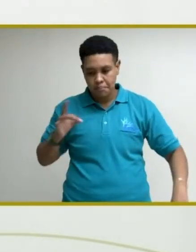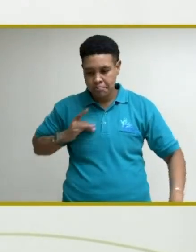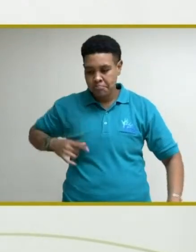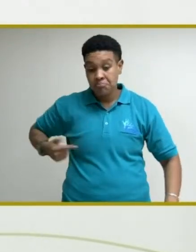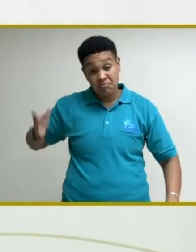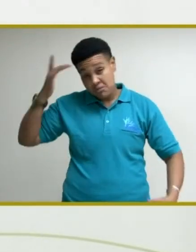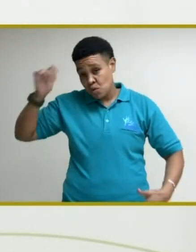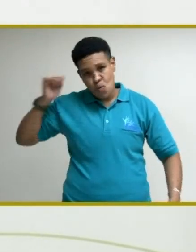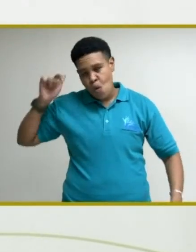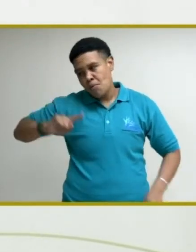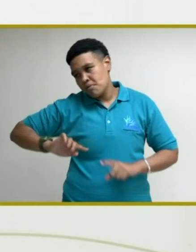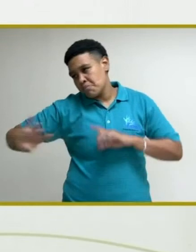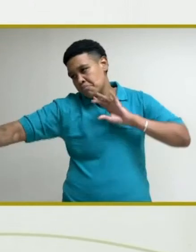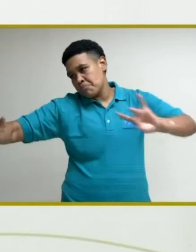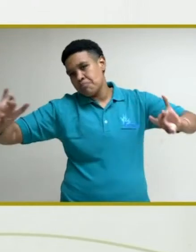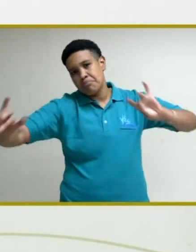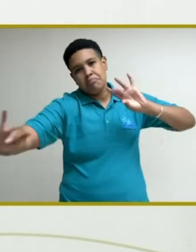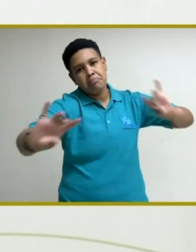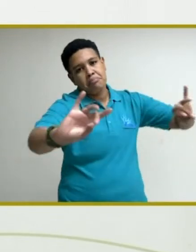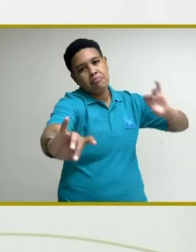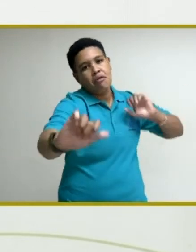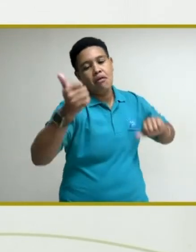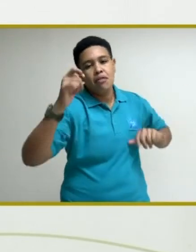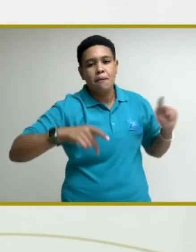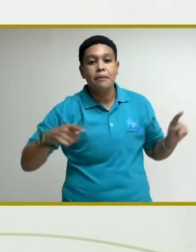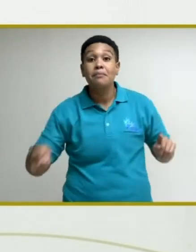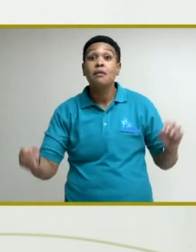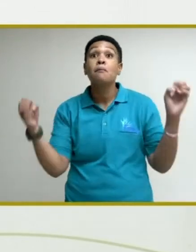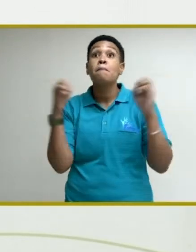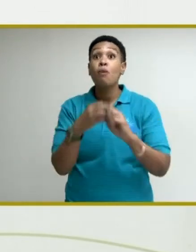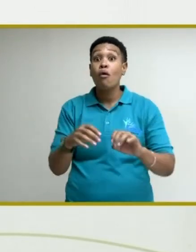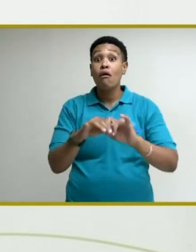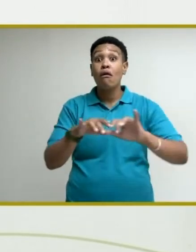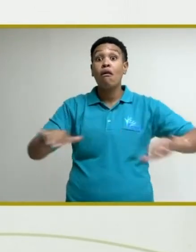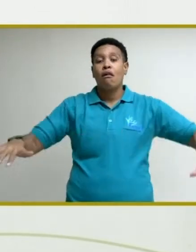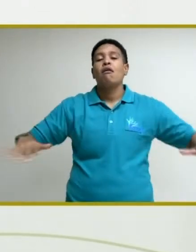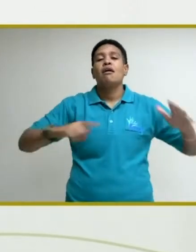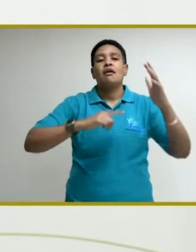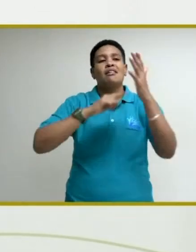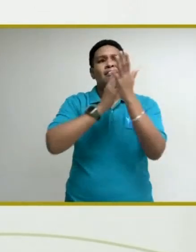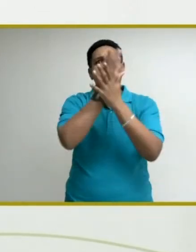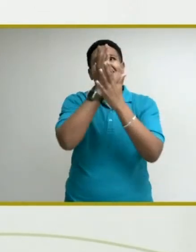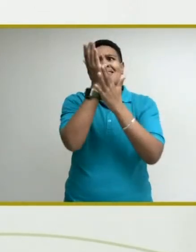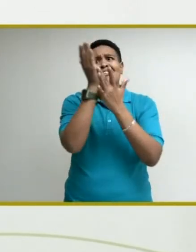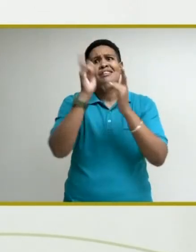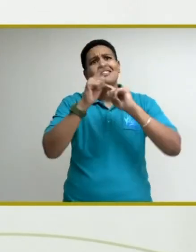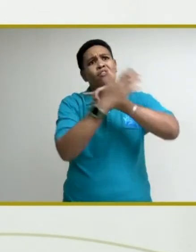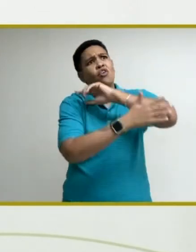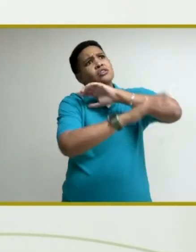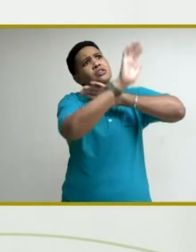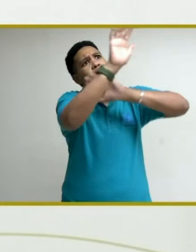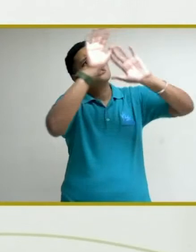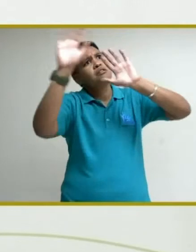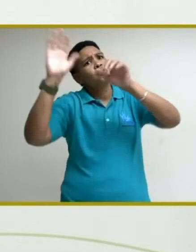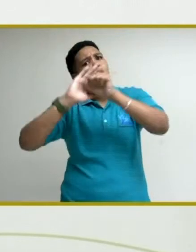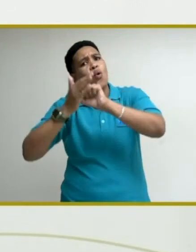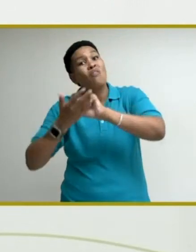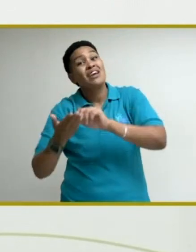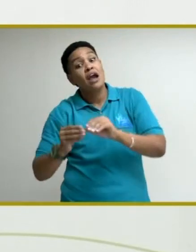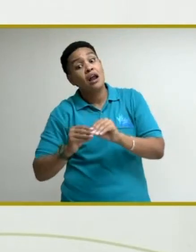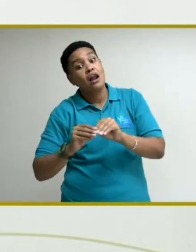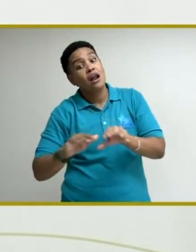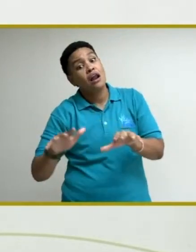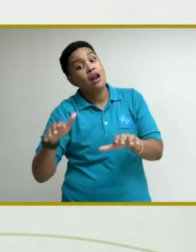country that these more transmissible variants can be introduced into country and produce a rapid increase in the number